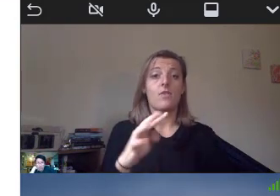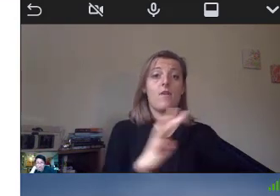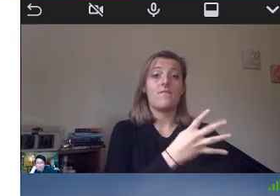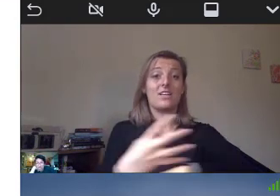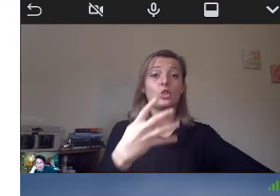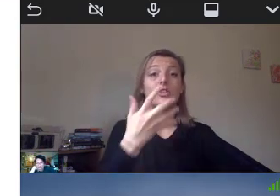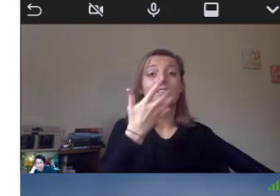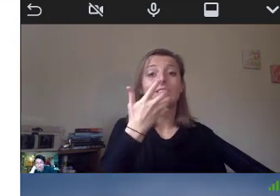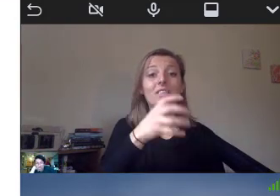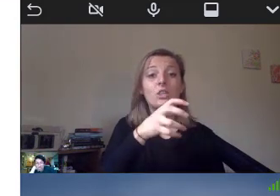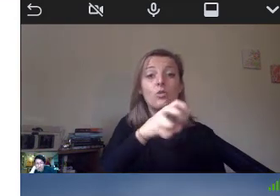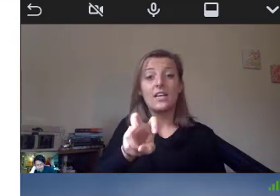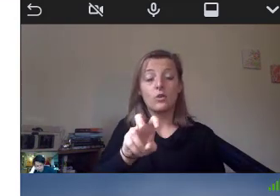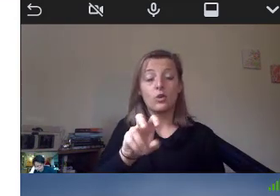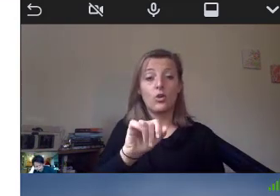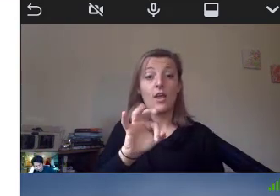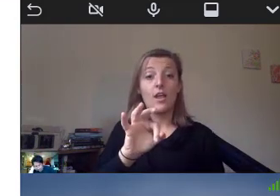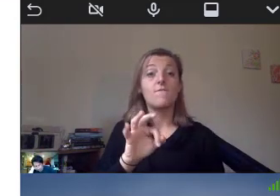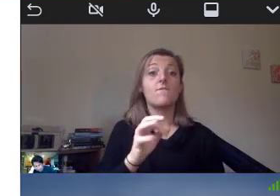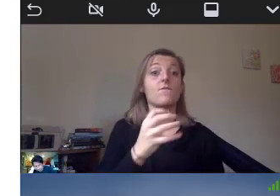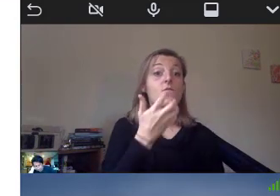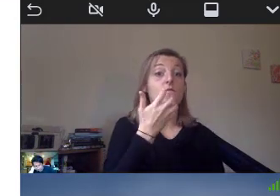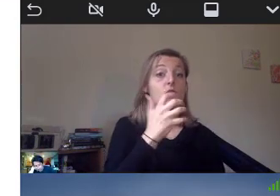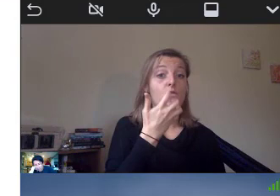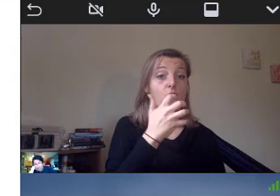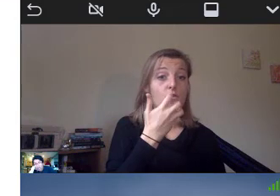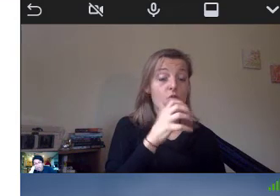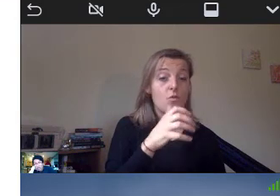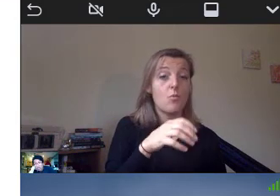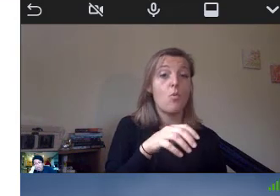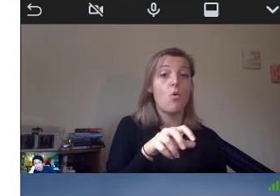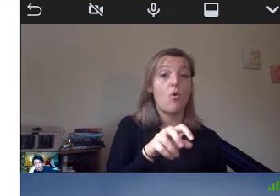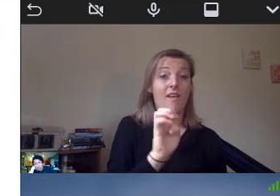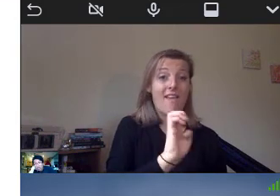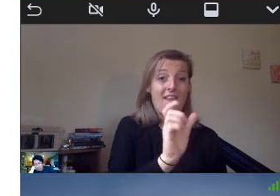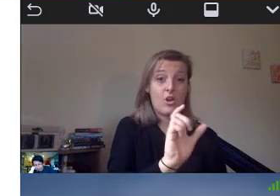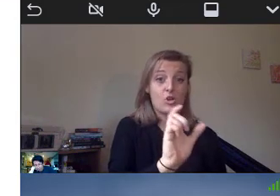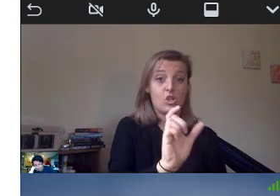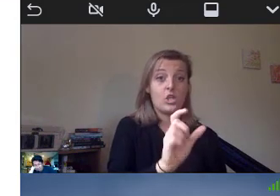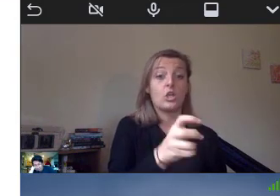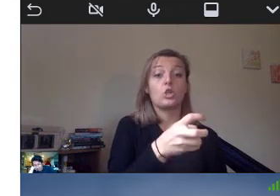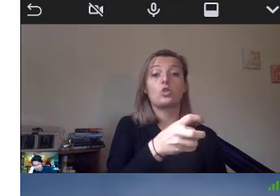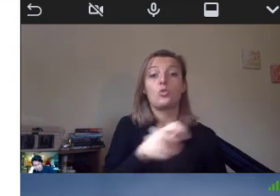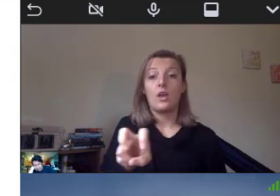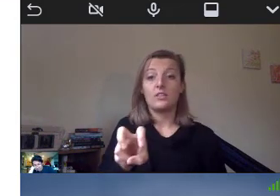energy between a solid and a fluid, or between a fluid and a solid.